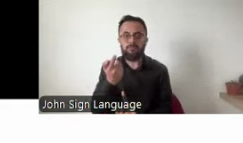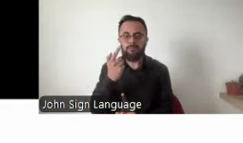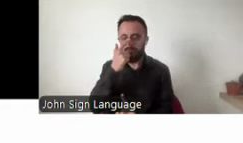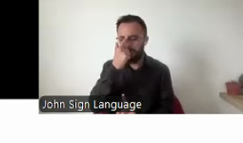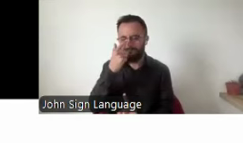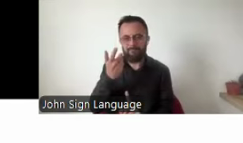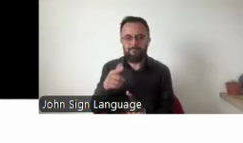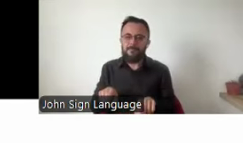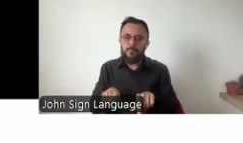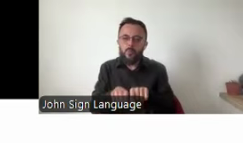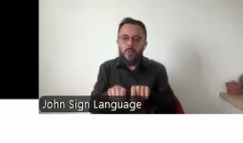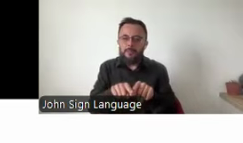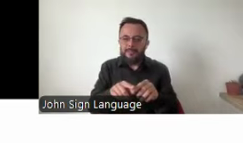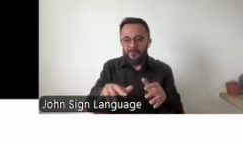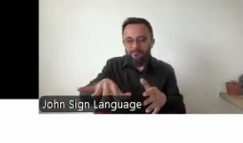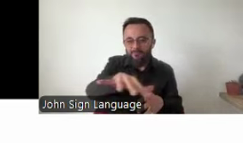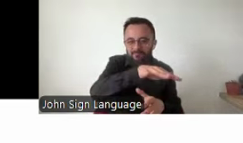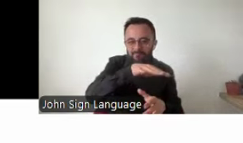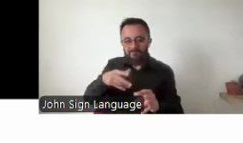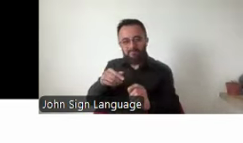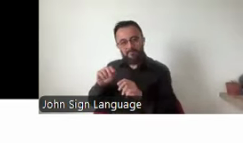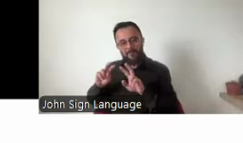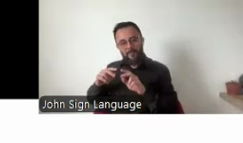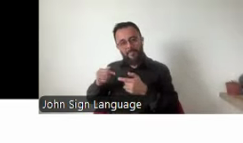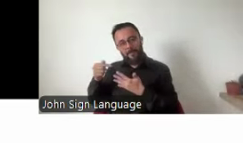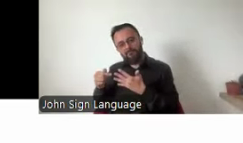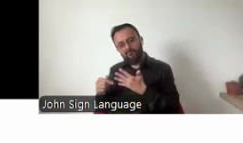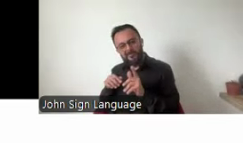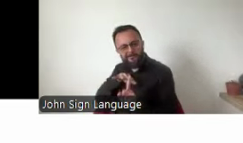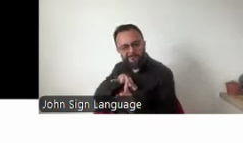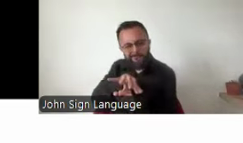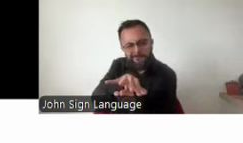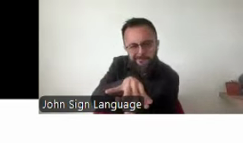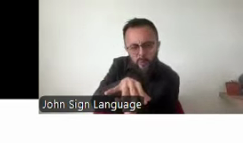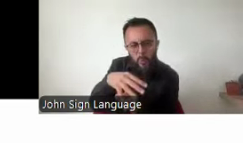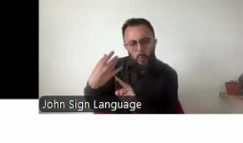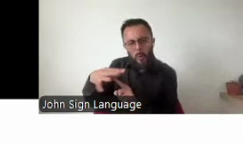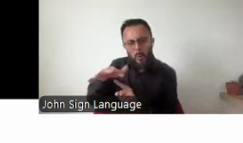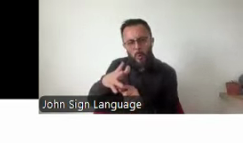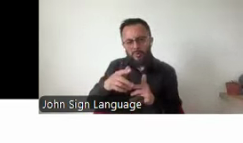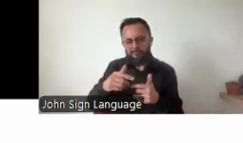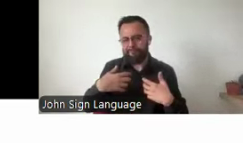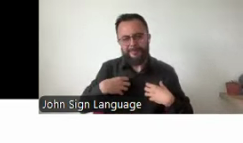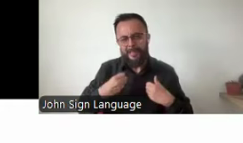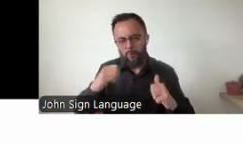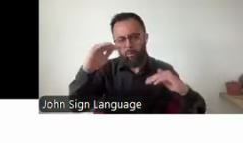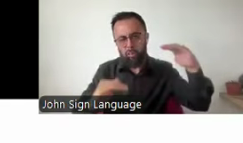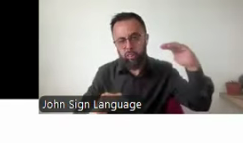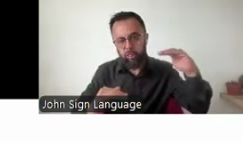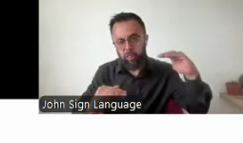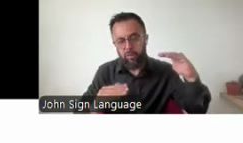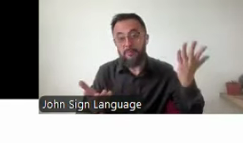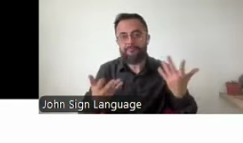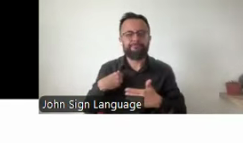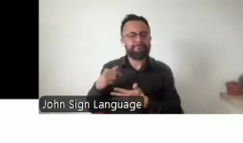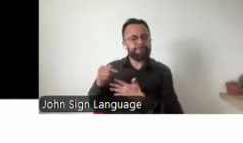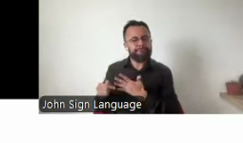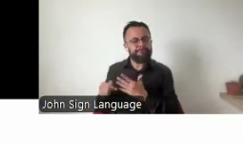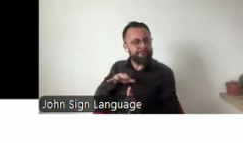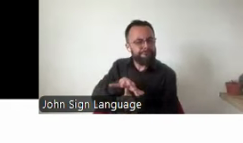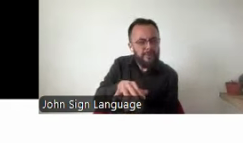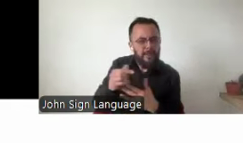health inequities. So here we are talking about aspects such as living a sedentary life, obesity,